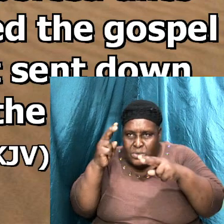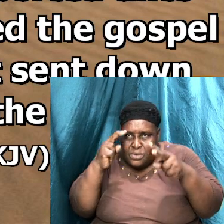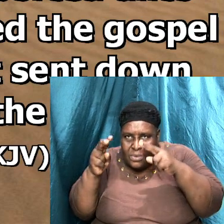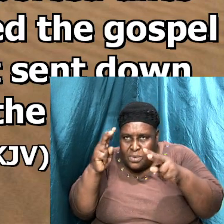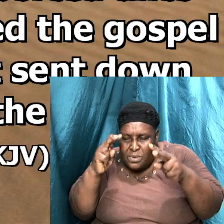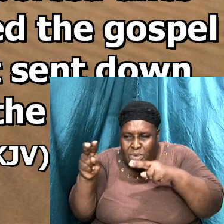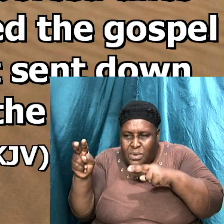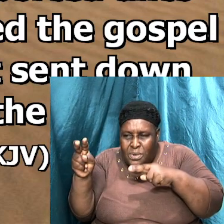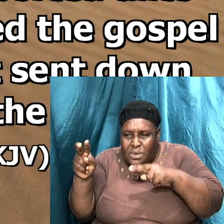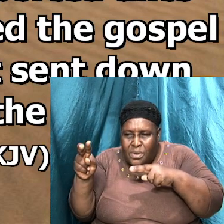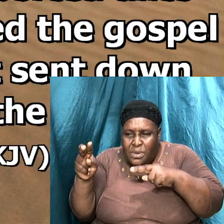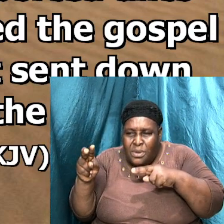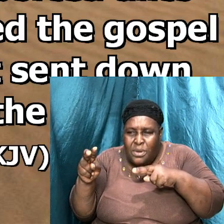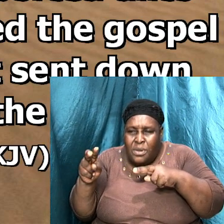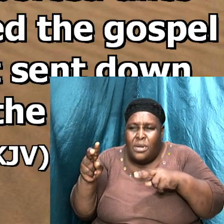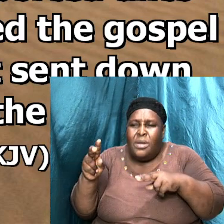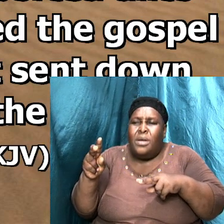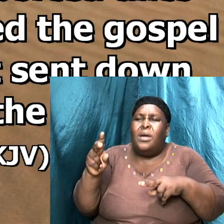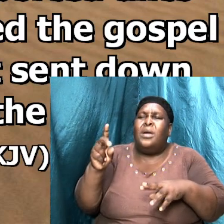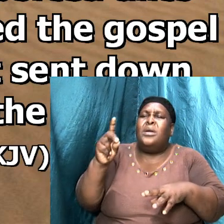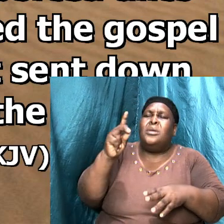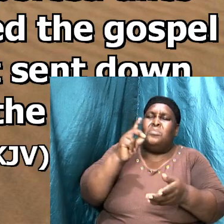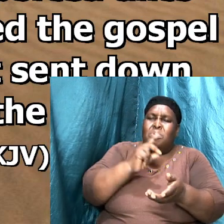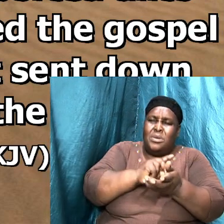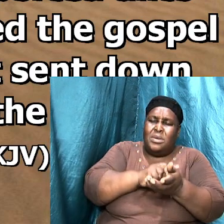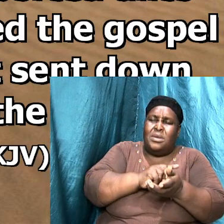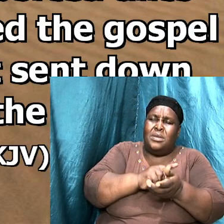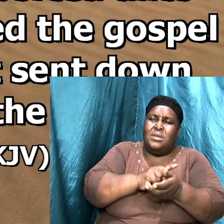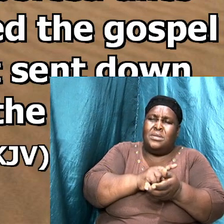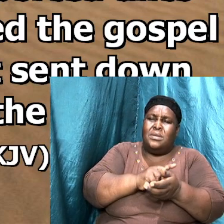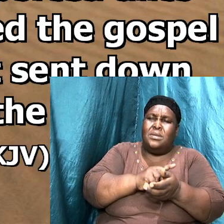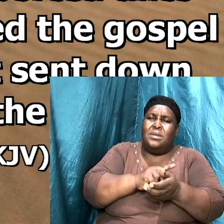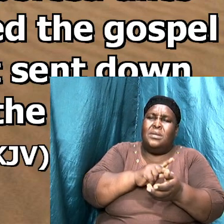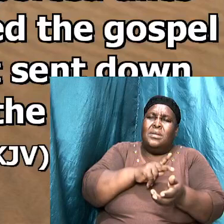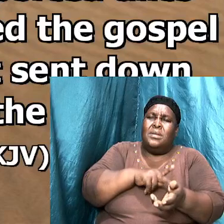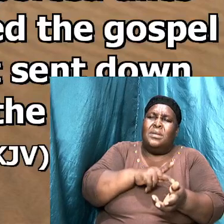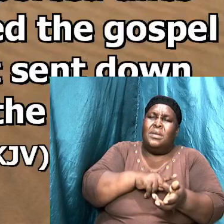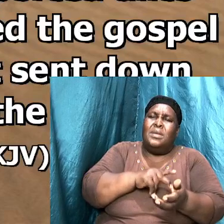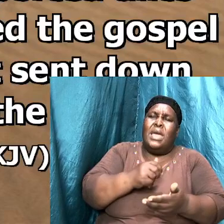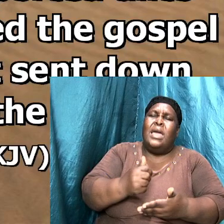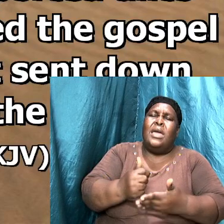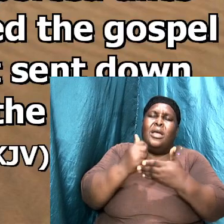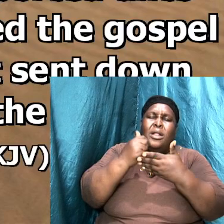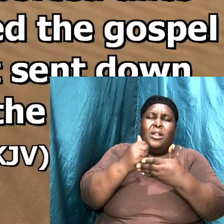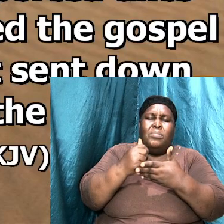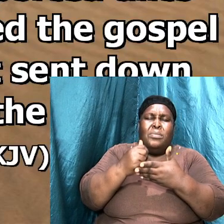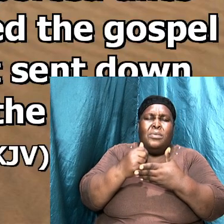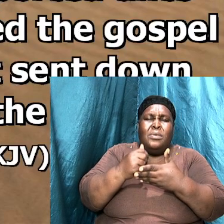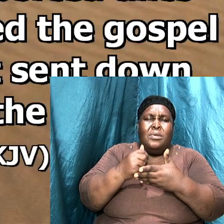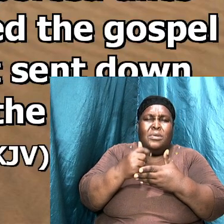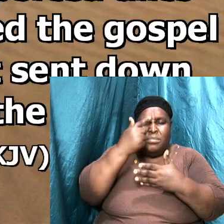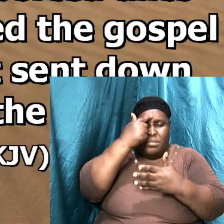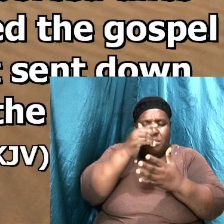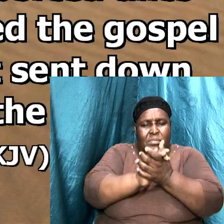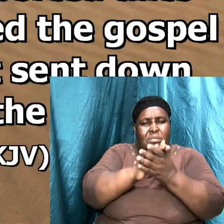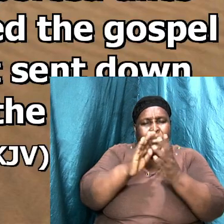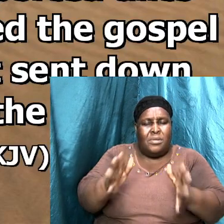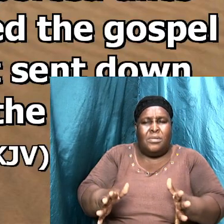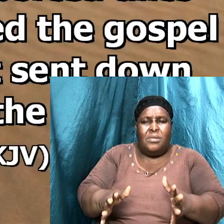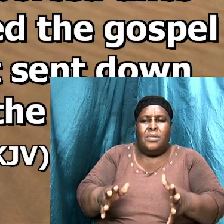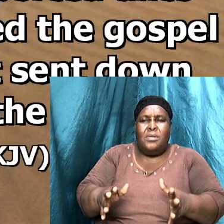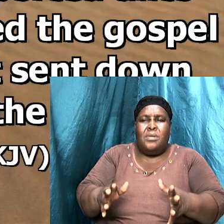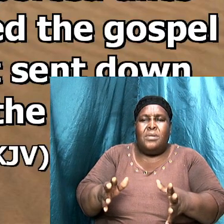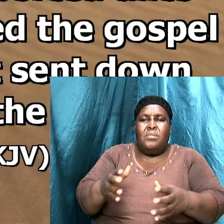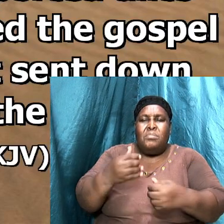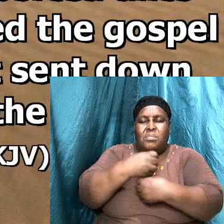Peter helped his fellow believers to keep their suffering in perspective by making